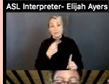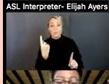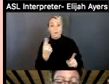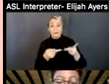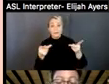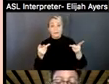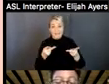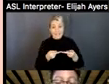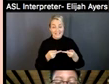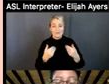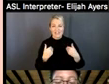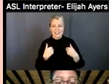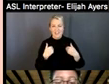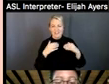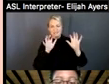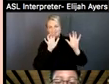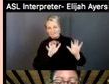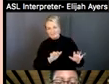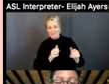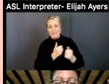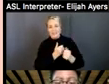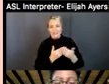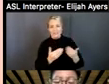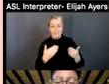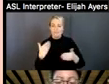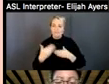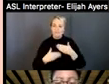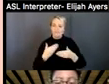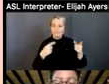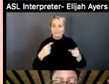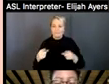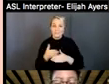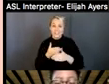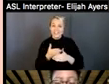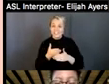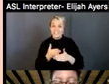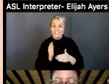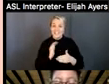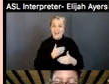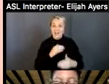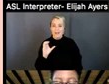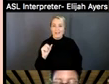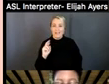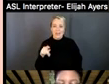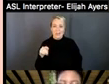that will hold everything that unfolds and is shared within our CarePod